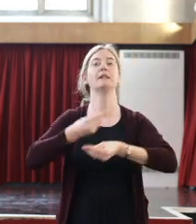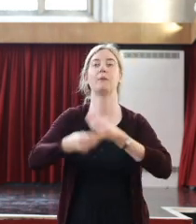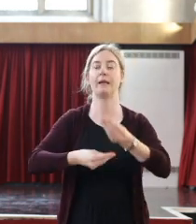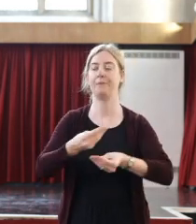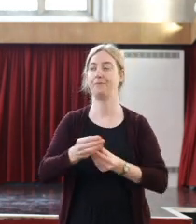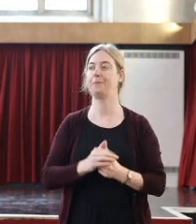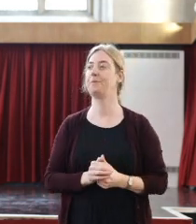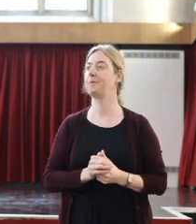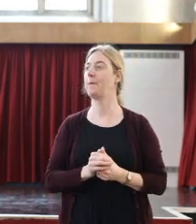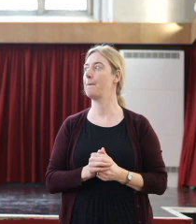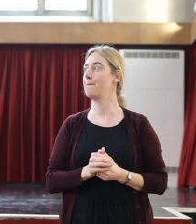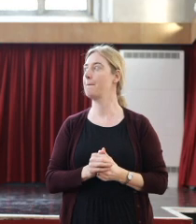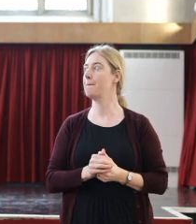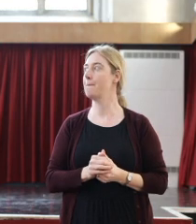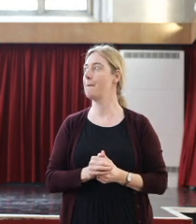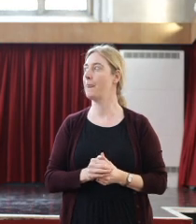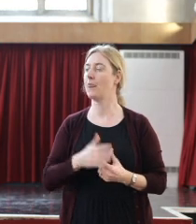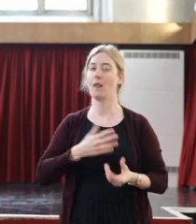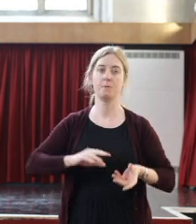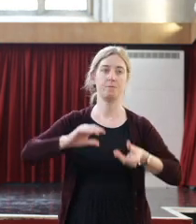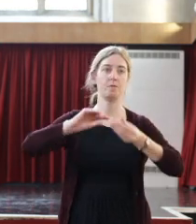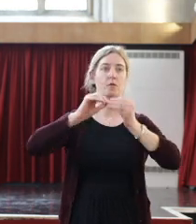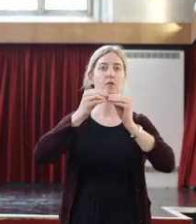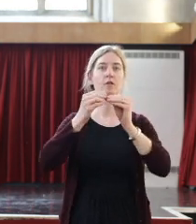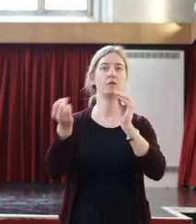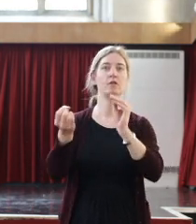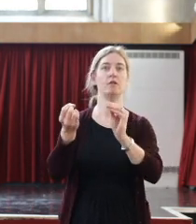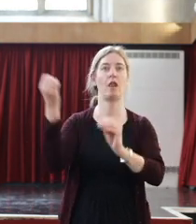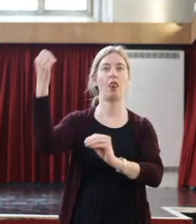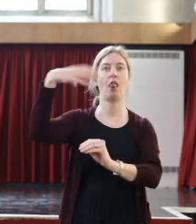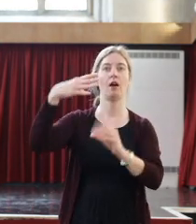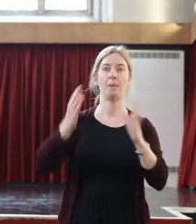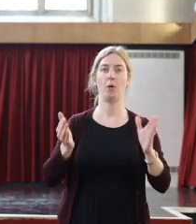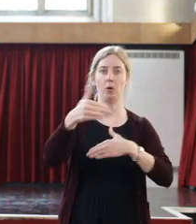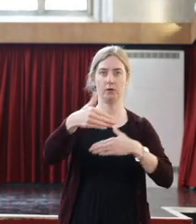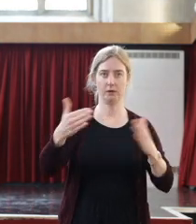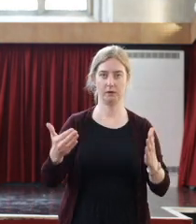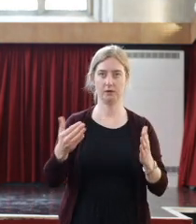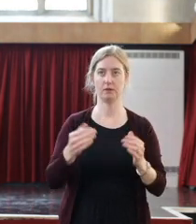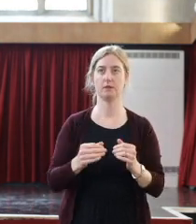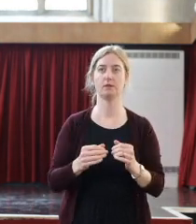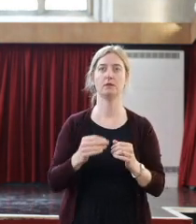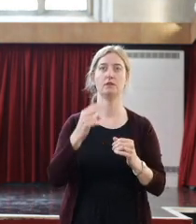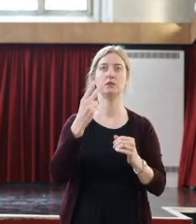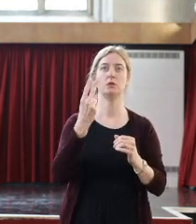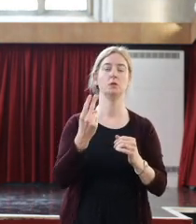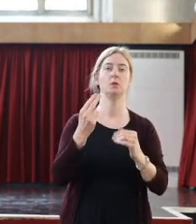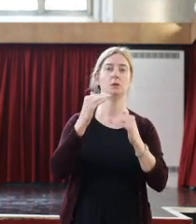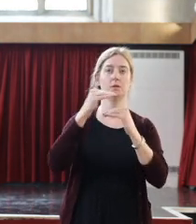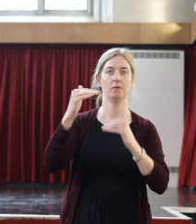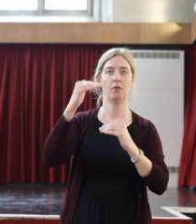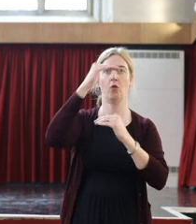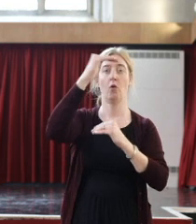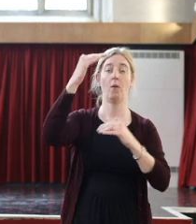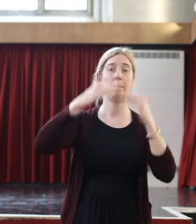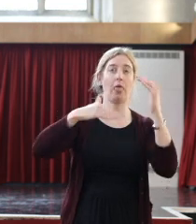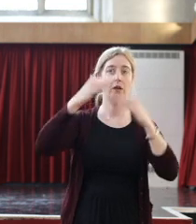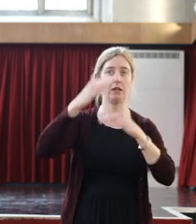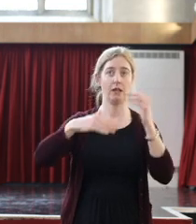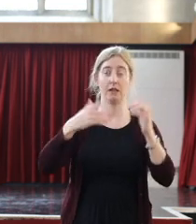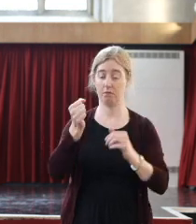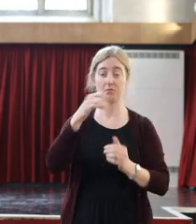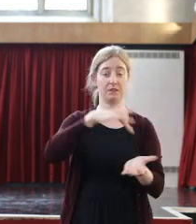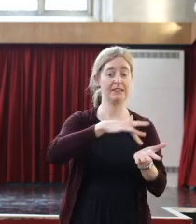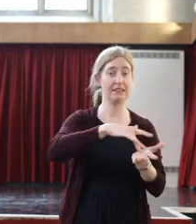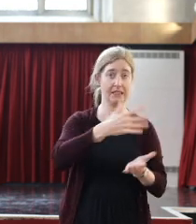essentially a fabricated light box based on a two-story municipal walk-up, a building that is in the